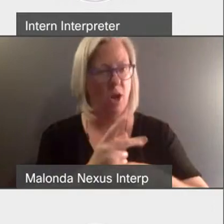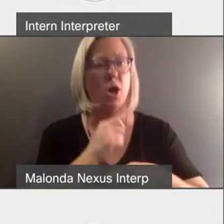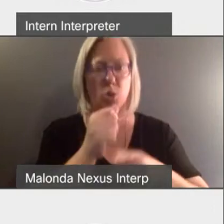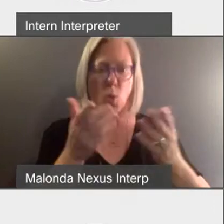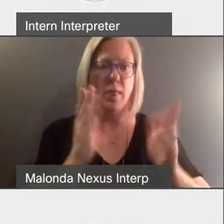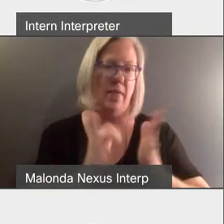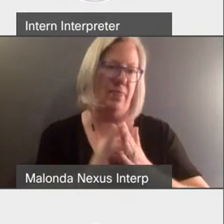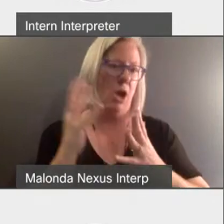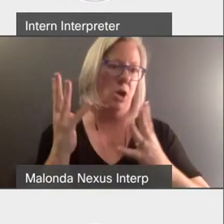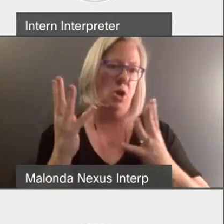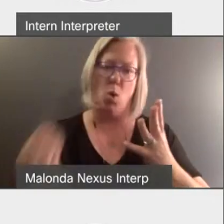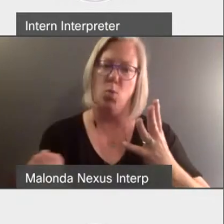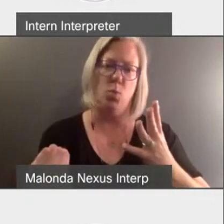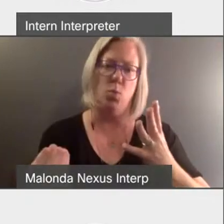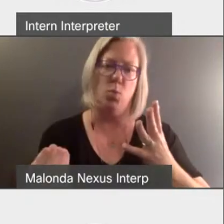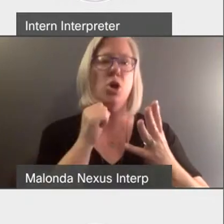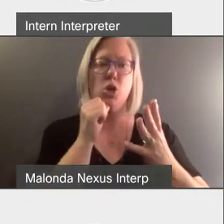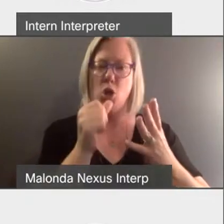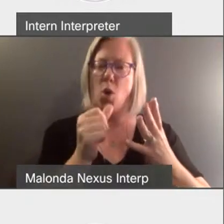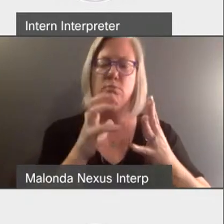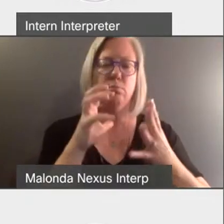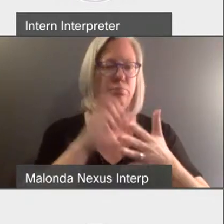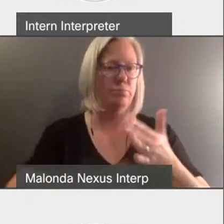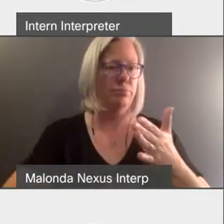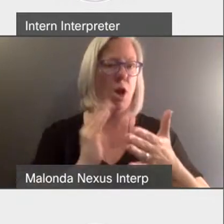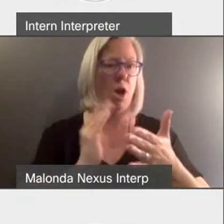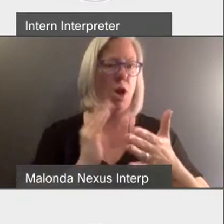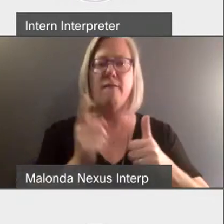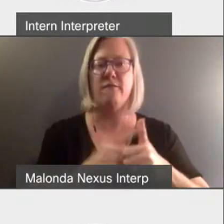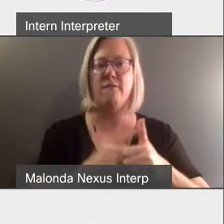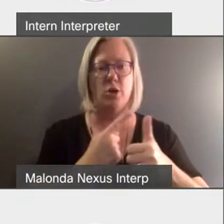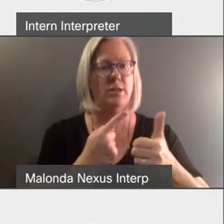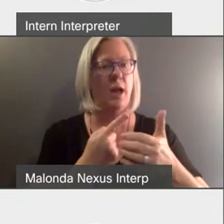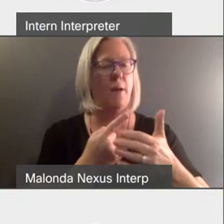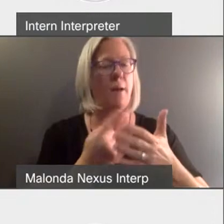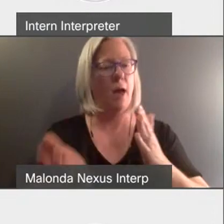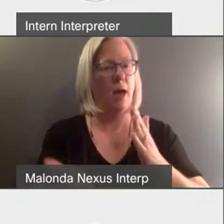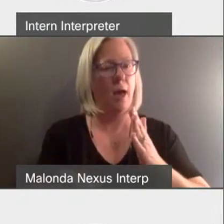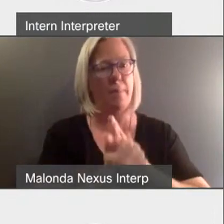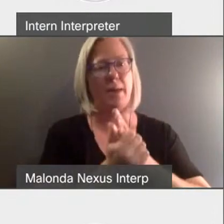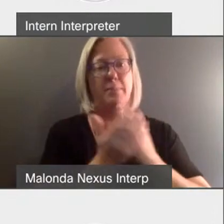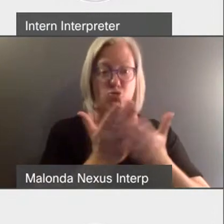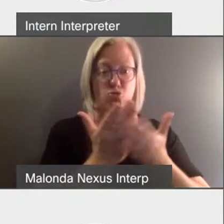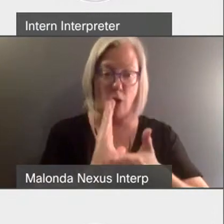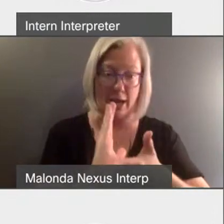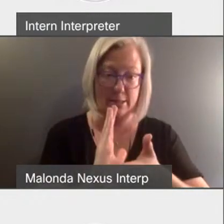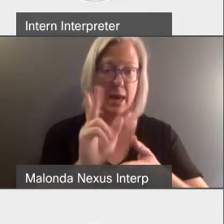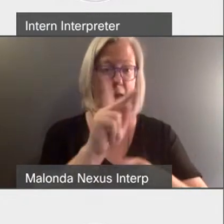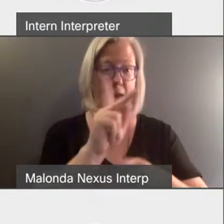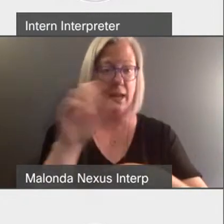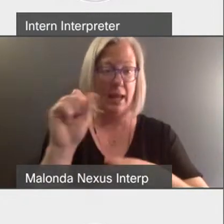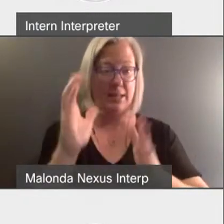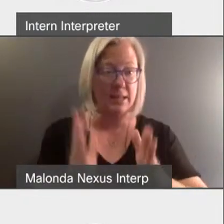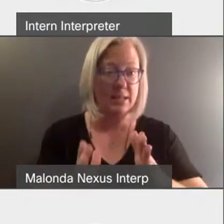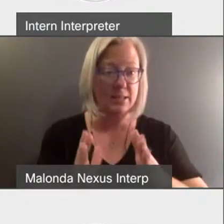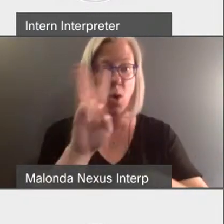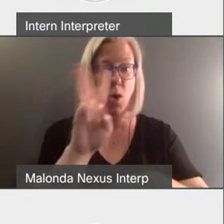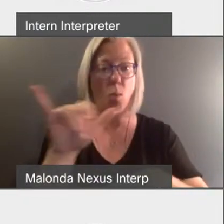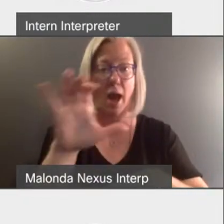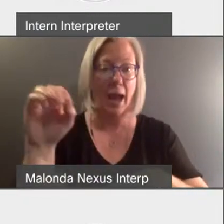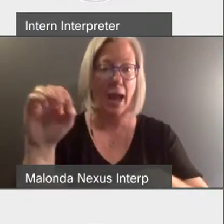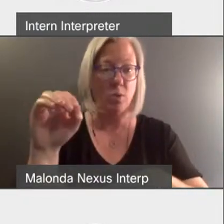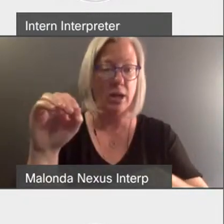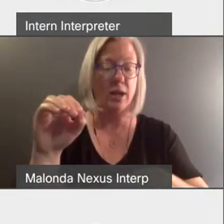go. Don't abridge our First Amendment rights. As Kansans, as Wyandotte County residents, as Johnson